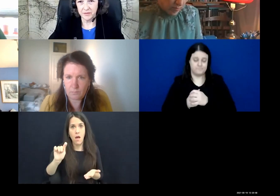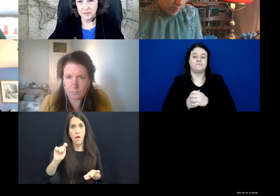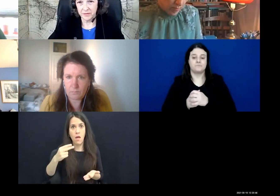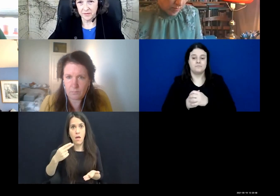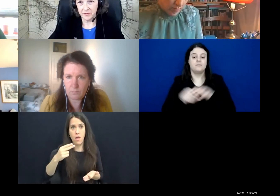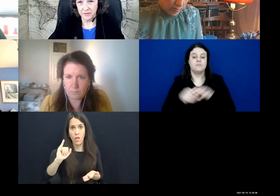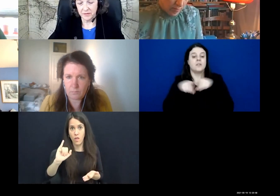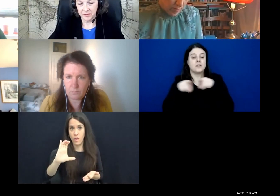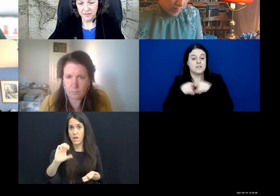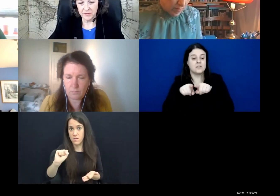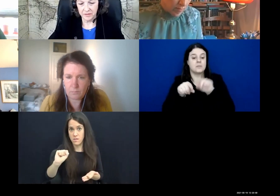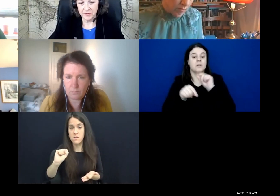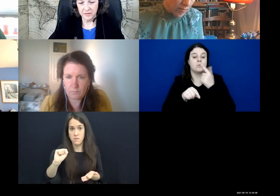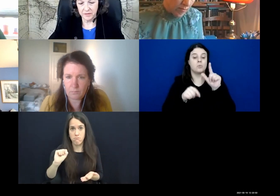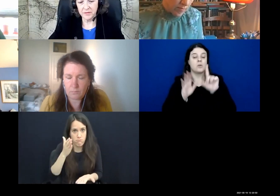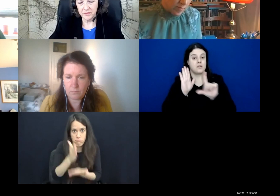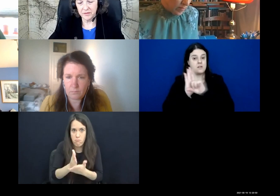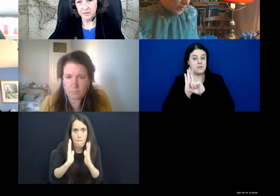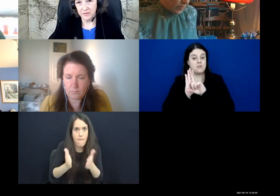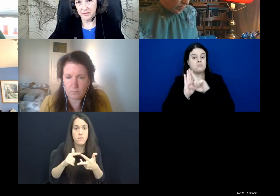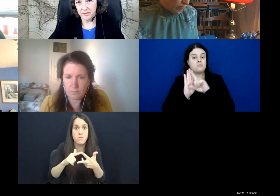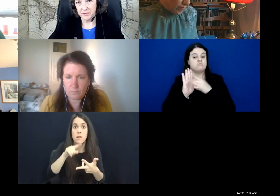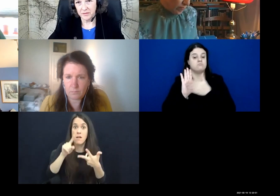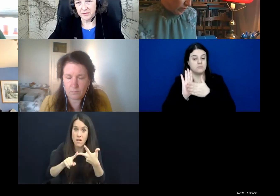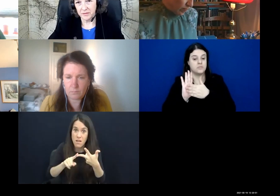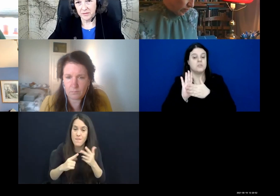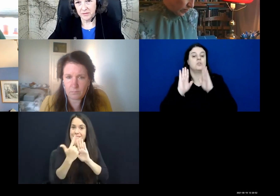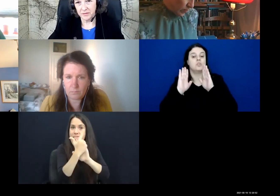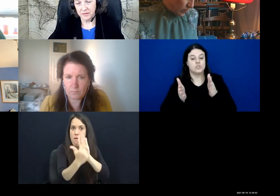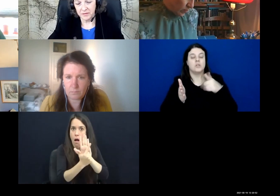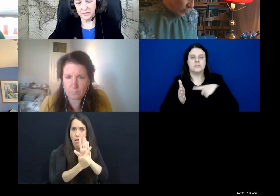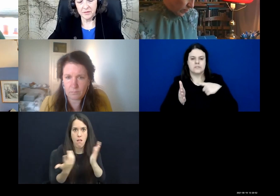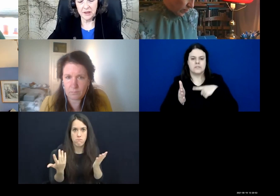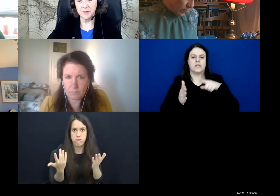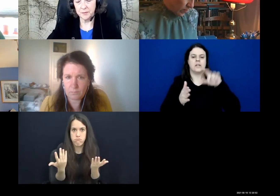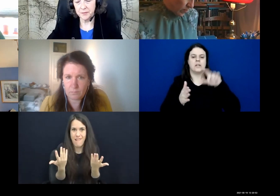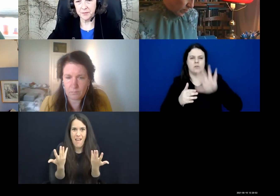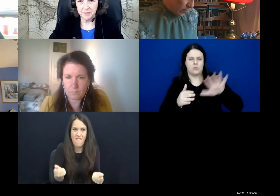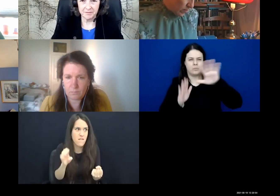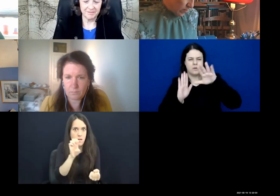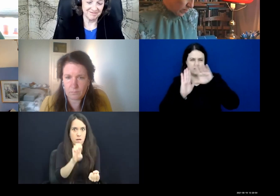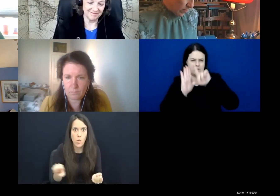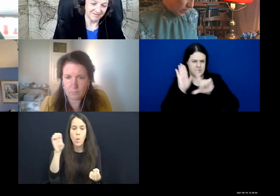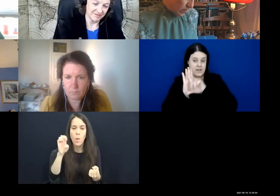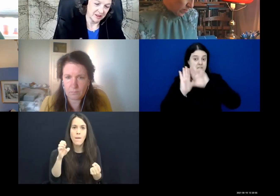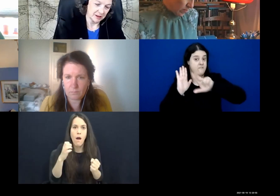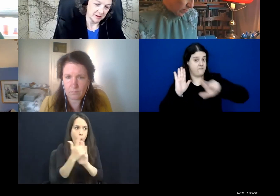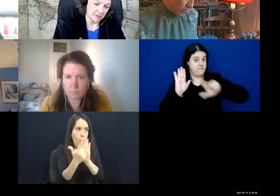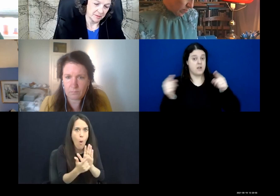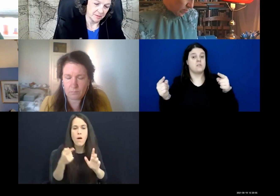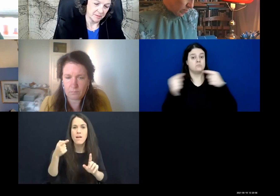there's a legal case for it, as we've heard already. There's already many European laws, directives that relate